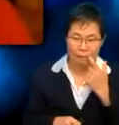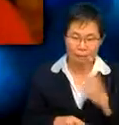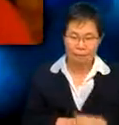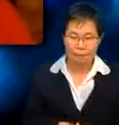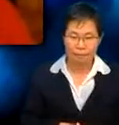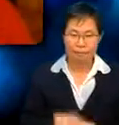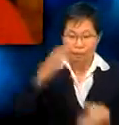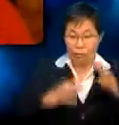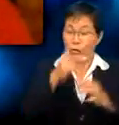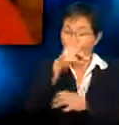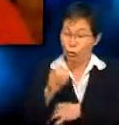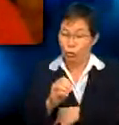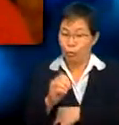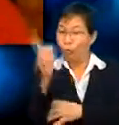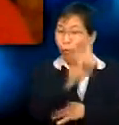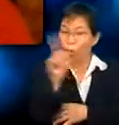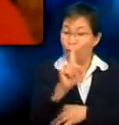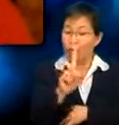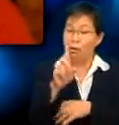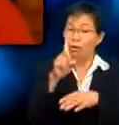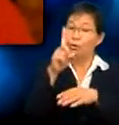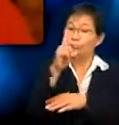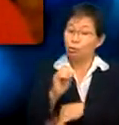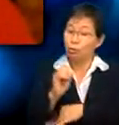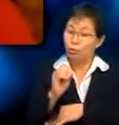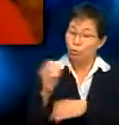If you do, where do you carry them out?